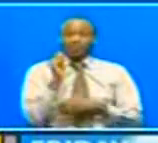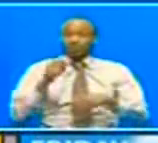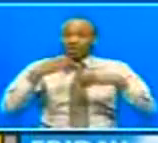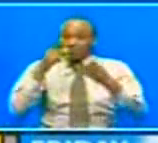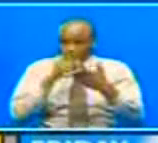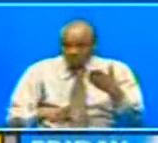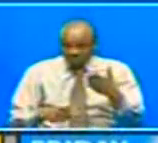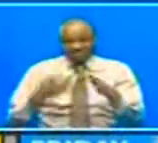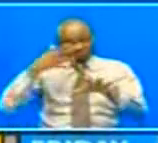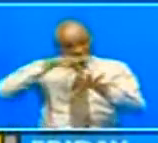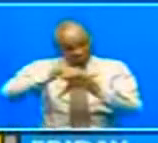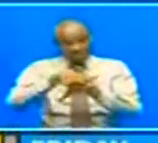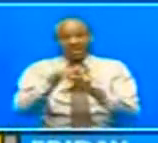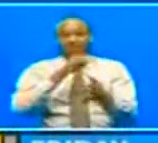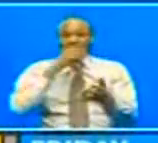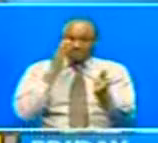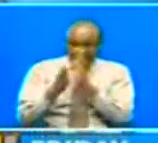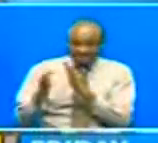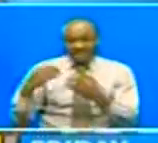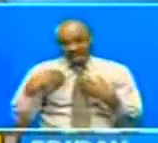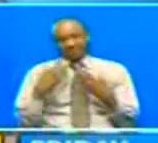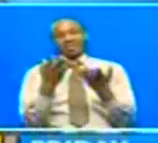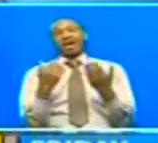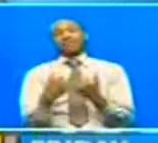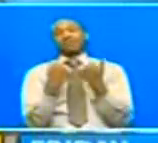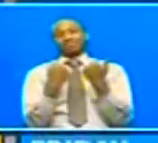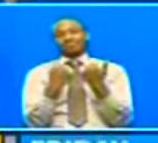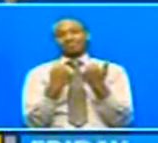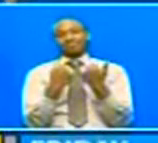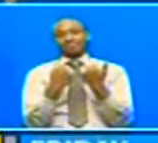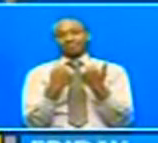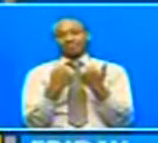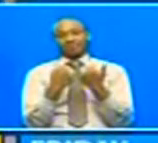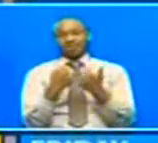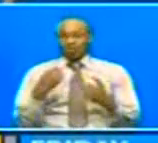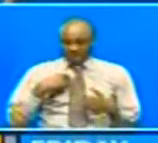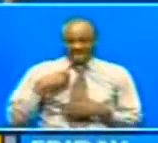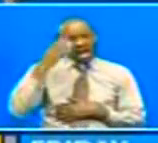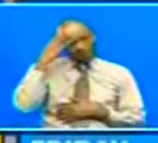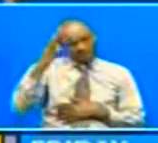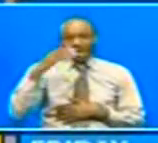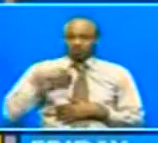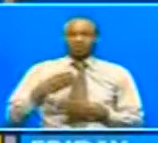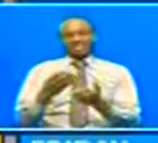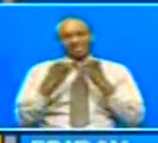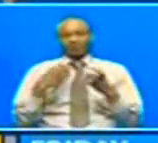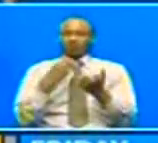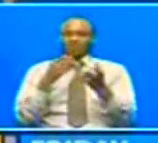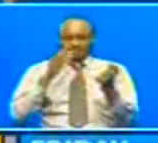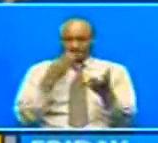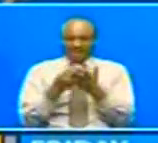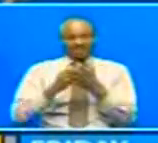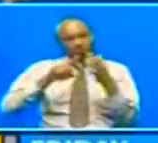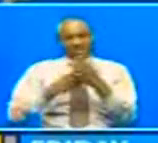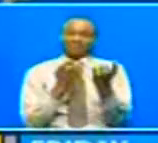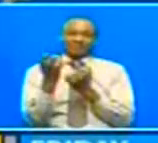the integration plans, the regional plans that are happening here. We're crucially aware of the need for capital, and we